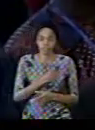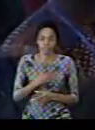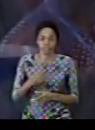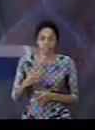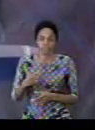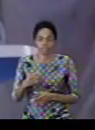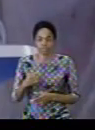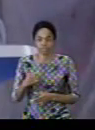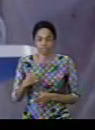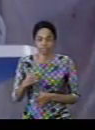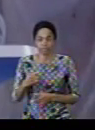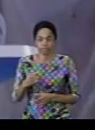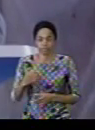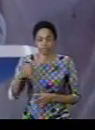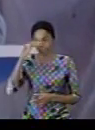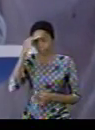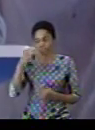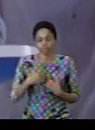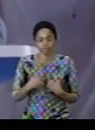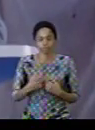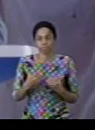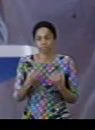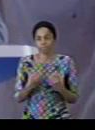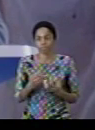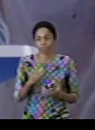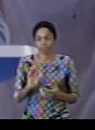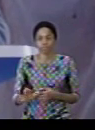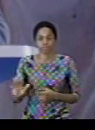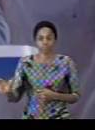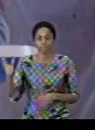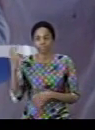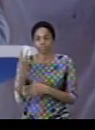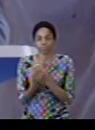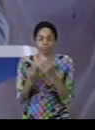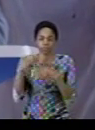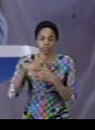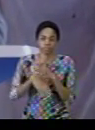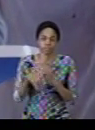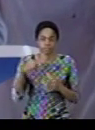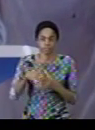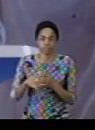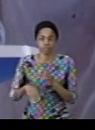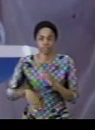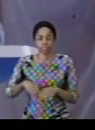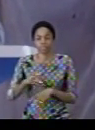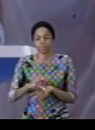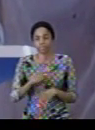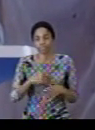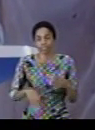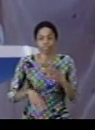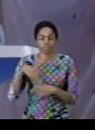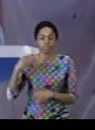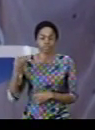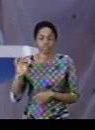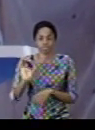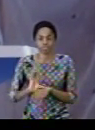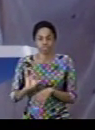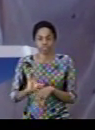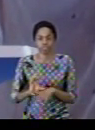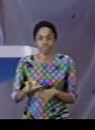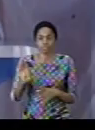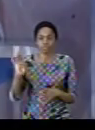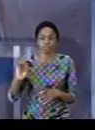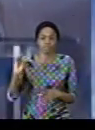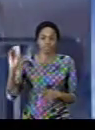he has so many children, both inside a deeper life and outside a deeper life. By the grace of God, I'm one of them.